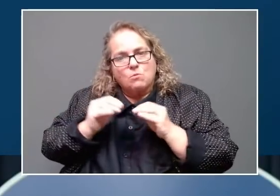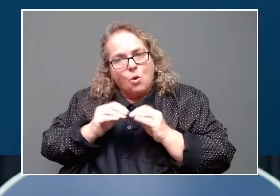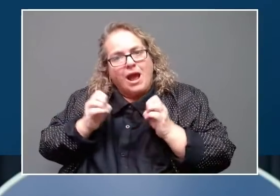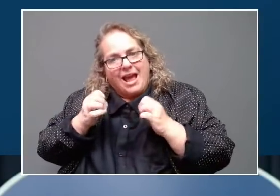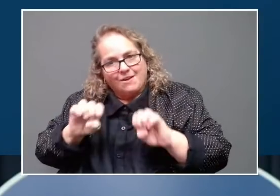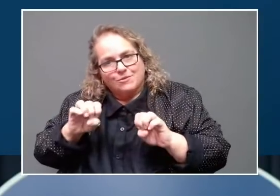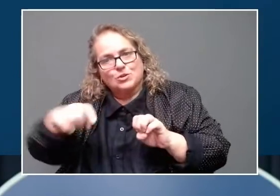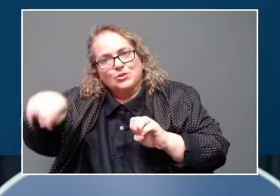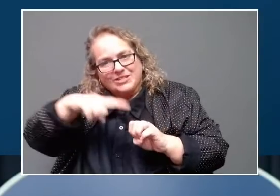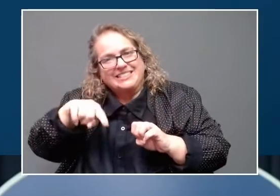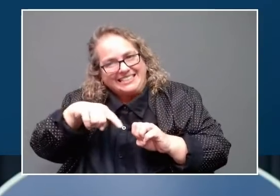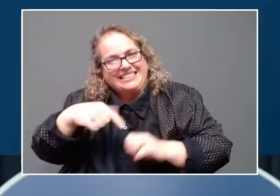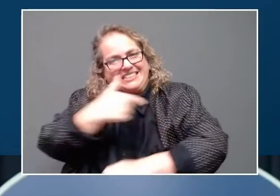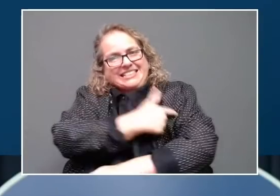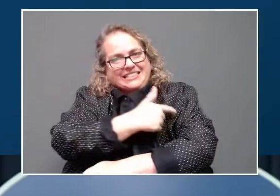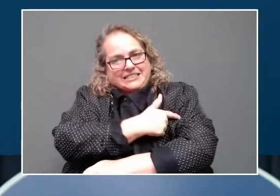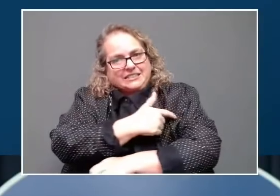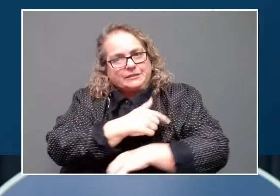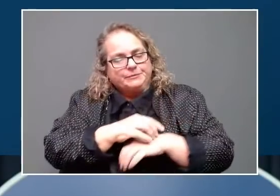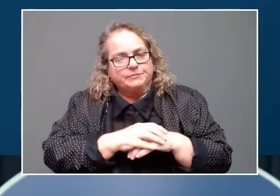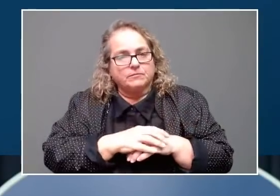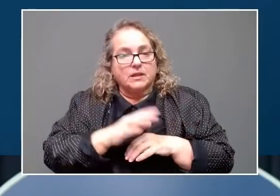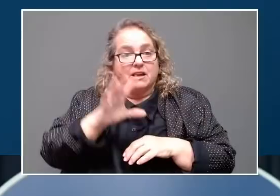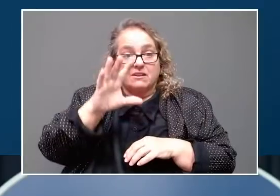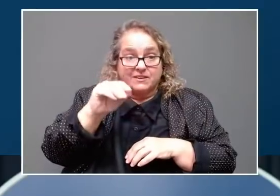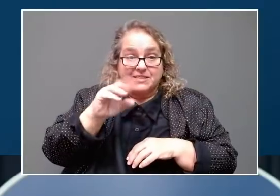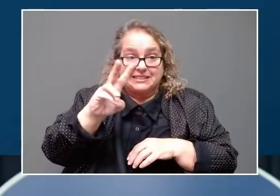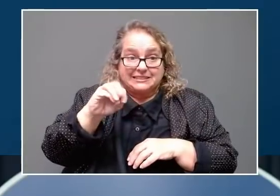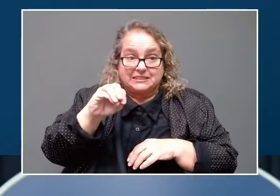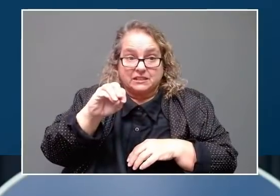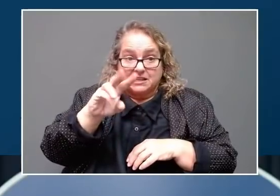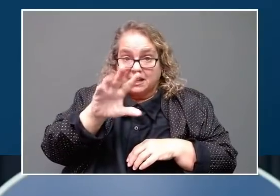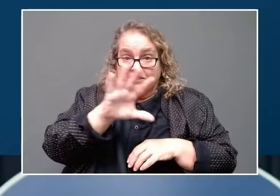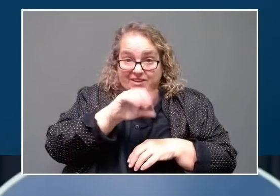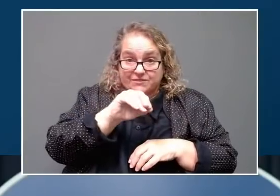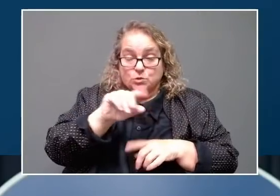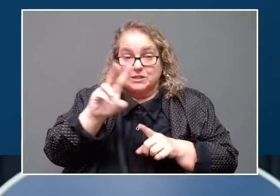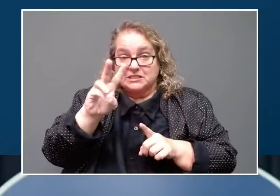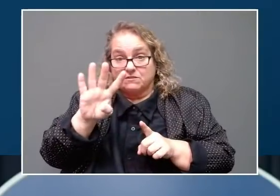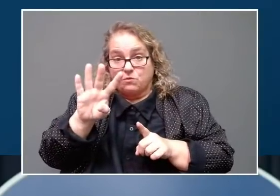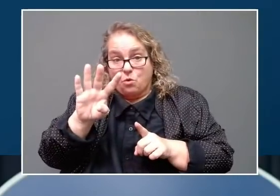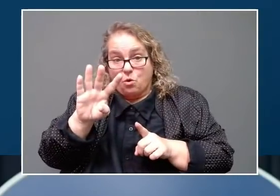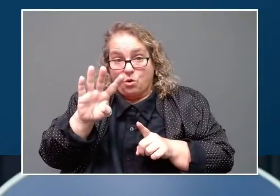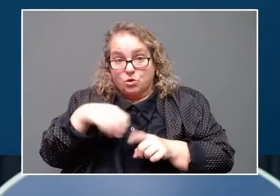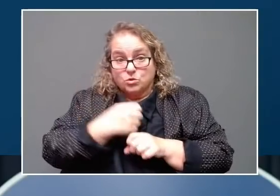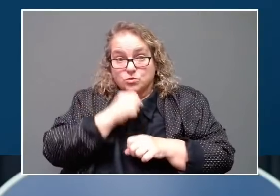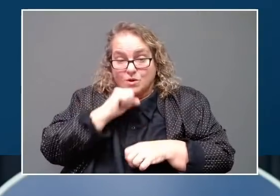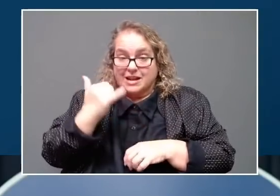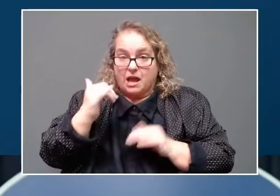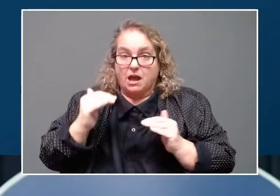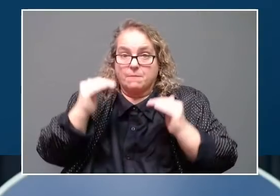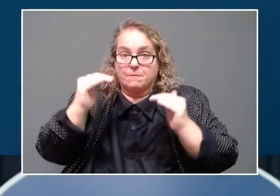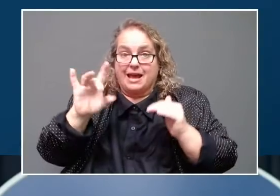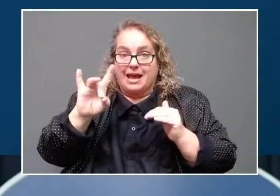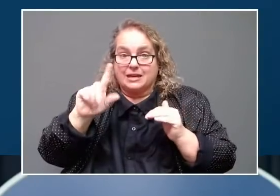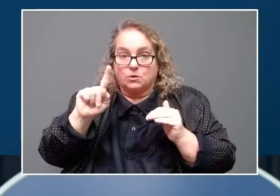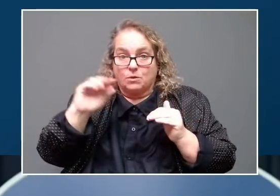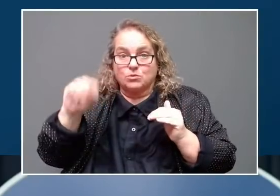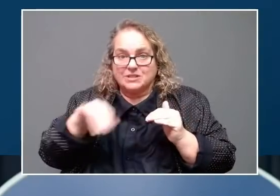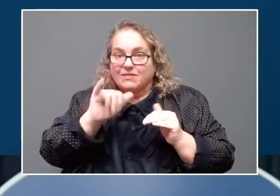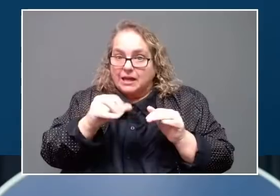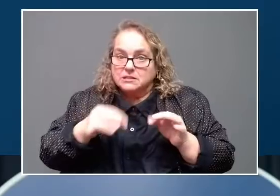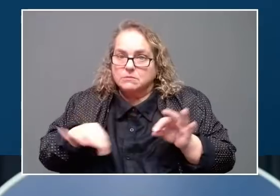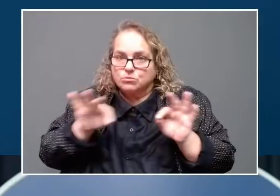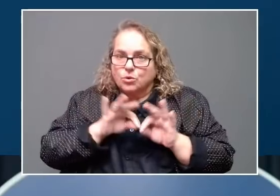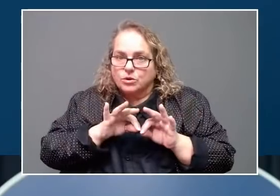a point, 50 to 64-year-olds, we are now up to 81%. That's pretty important because that demographic makes